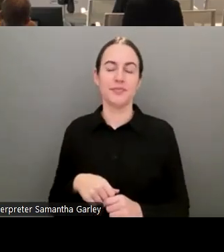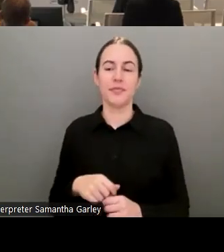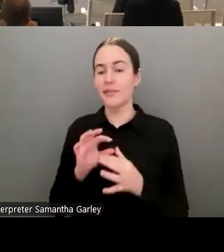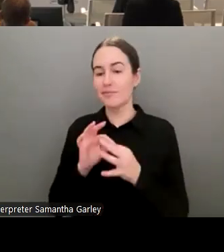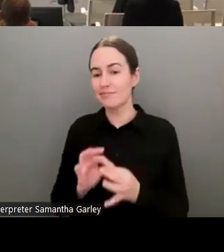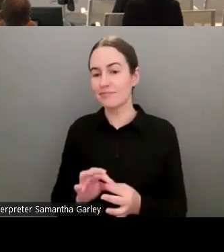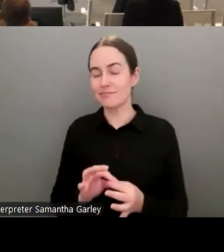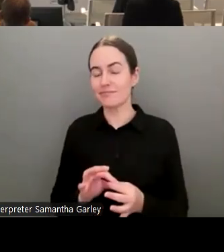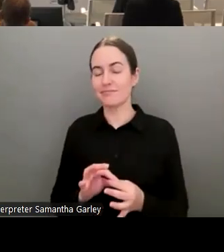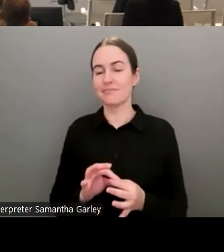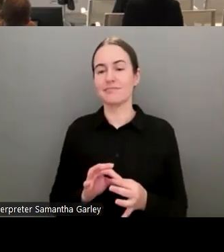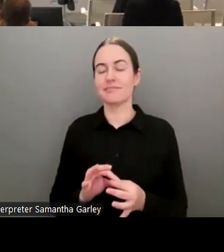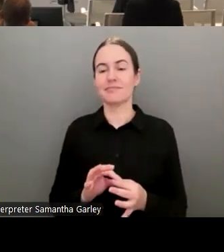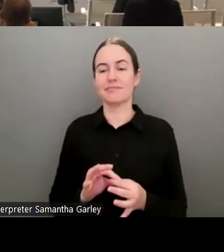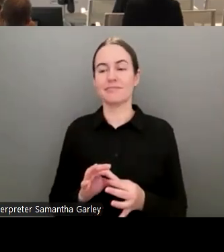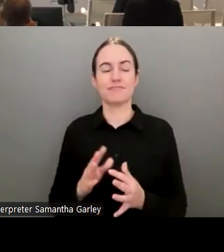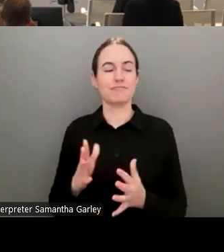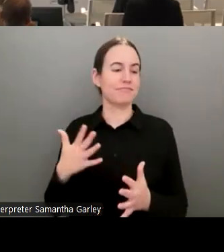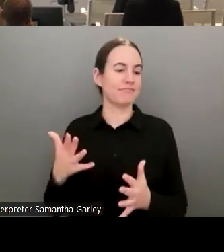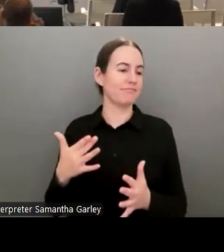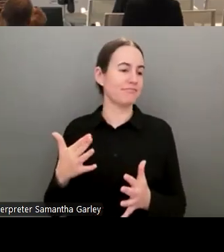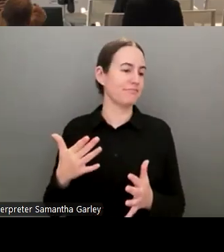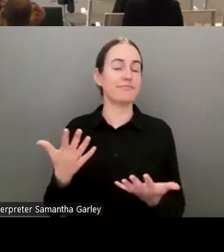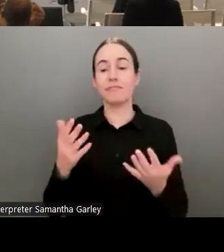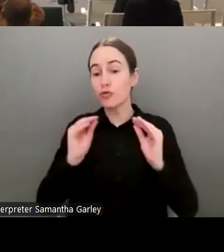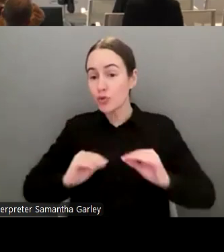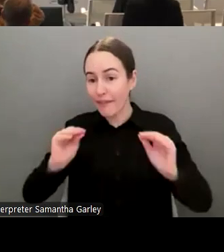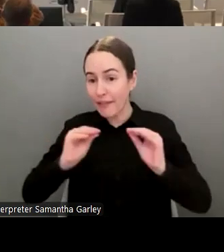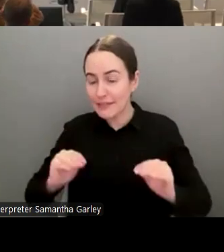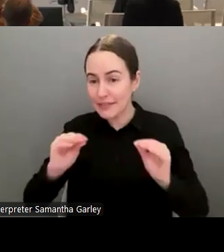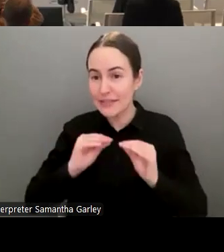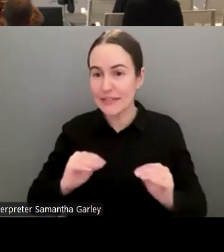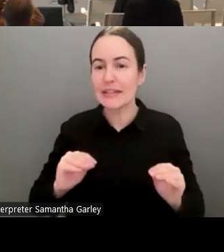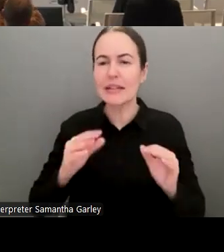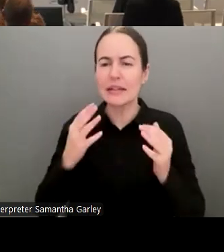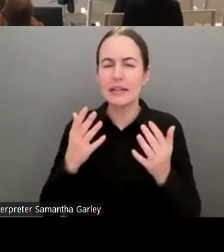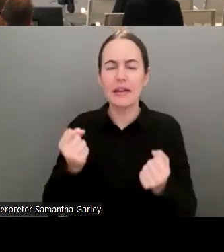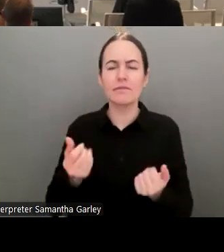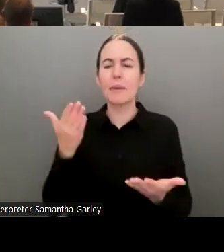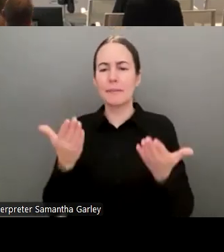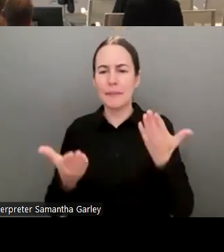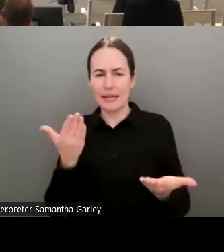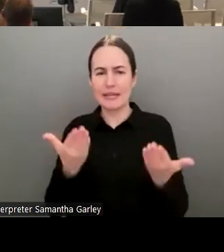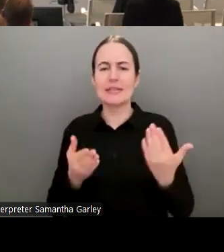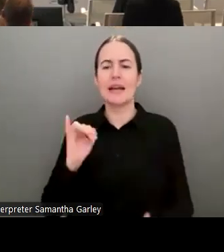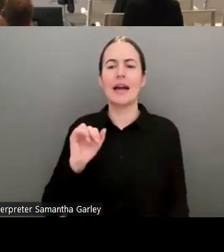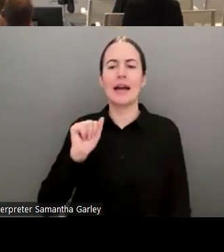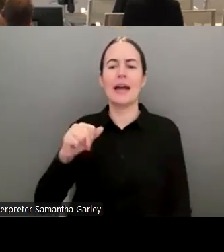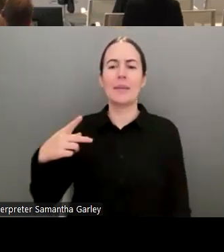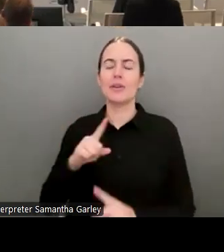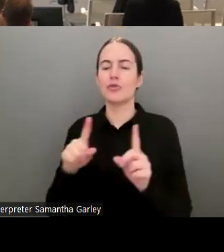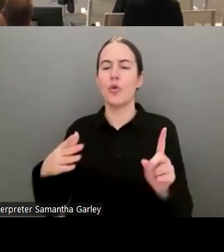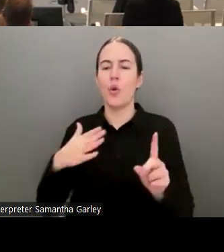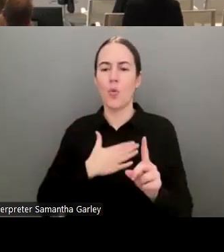to the training, there is kind of a balance for IAAP not to compete with our own